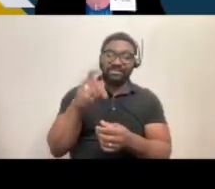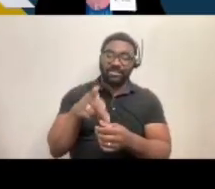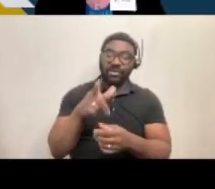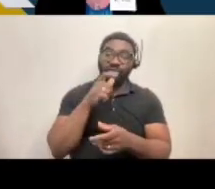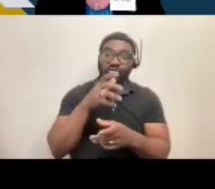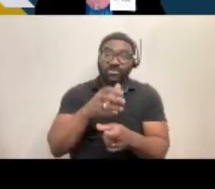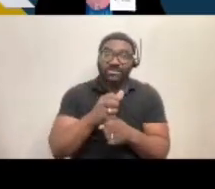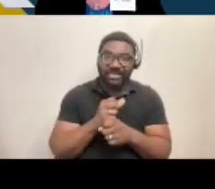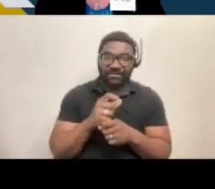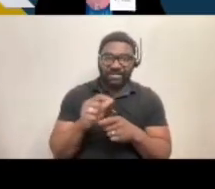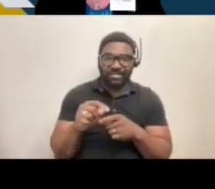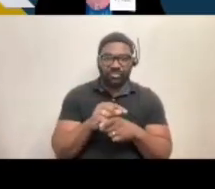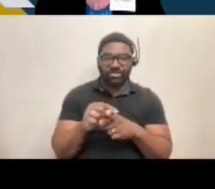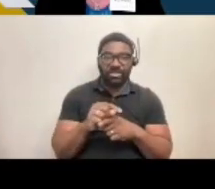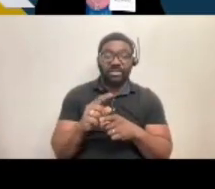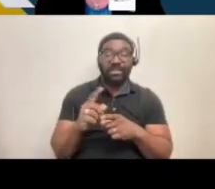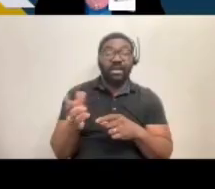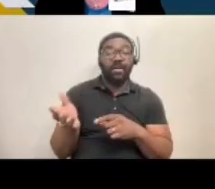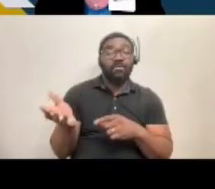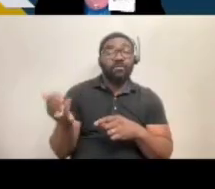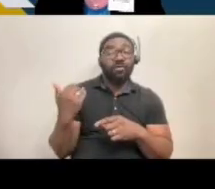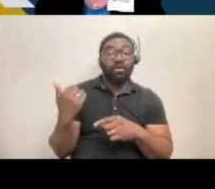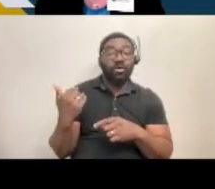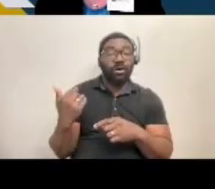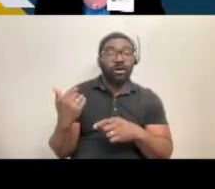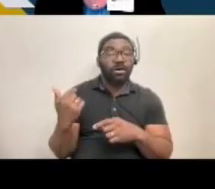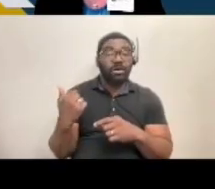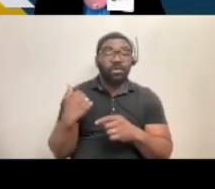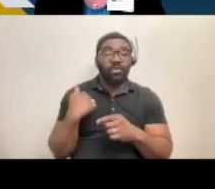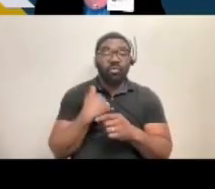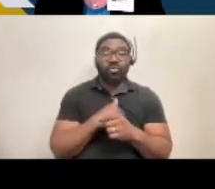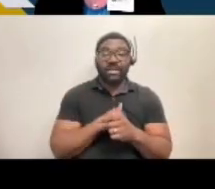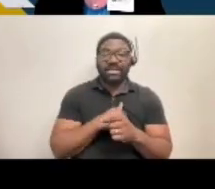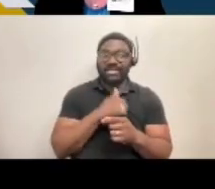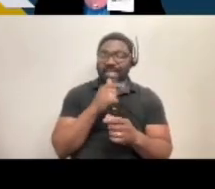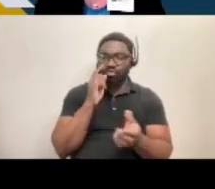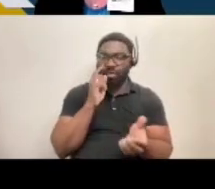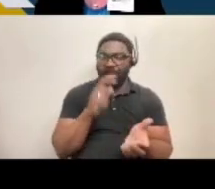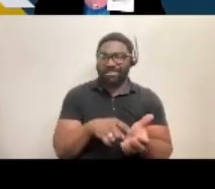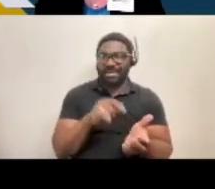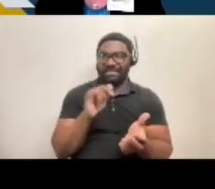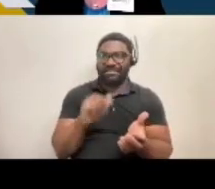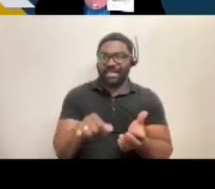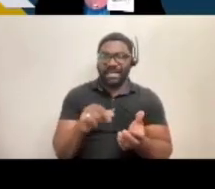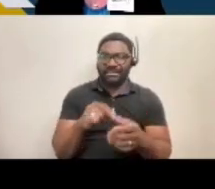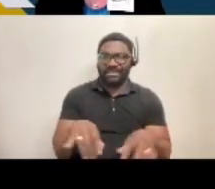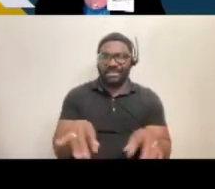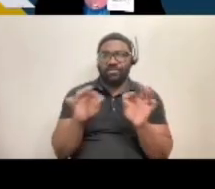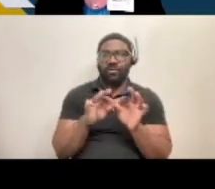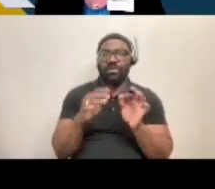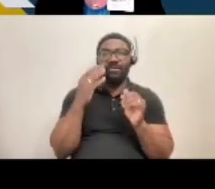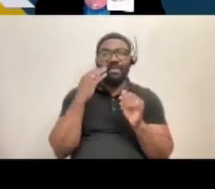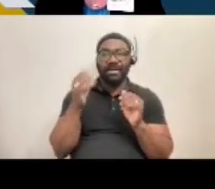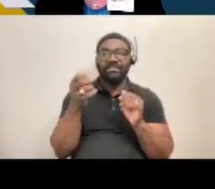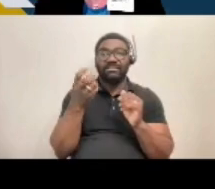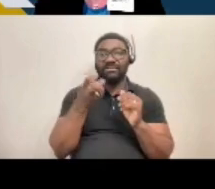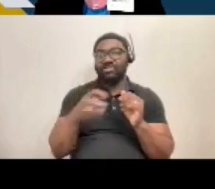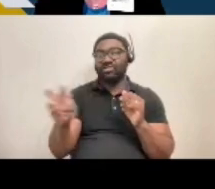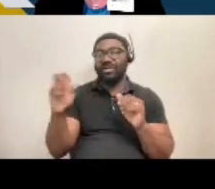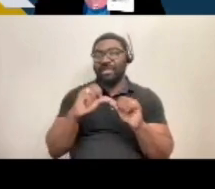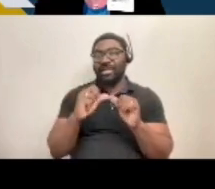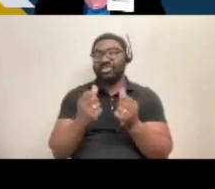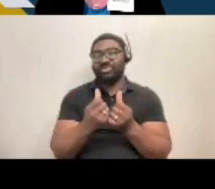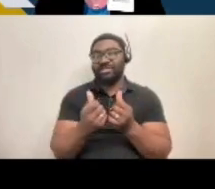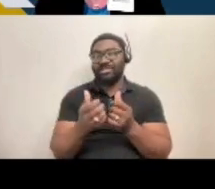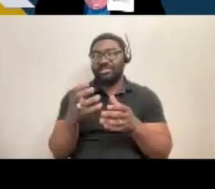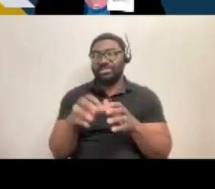something that DSPs that we initially started talking to really recognized as being important, because they just change agencies and they get the training